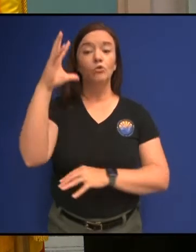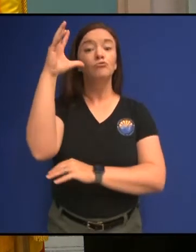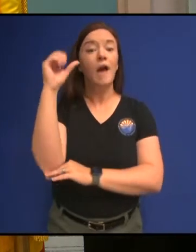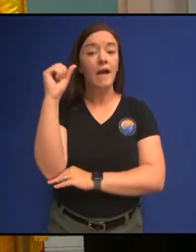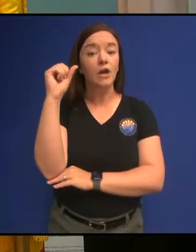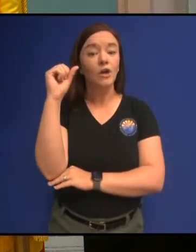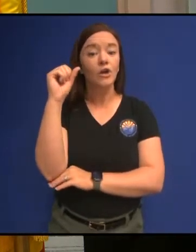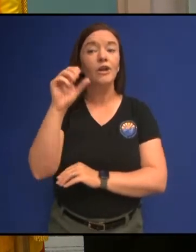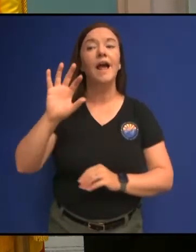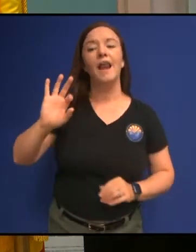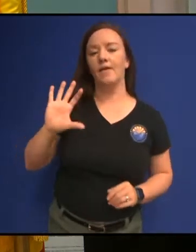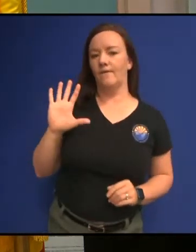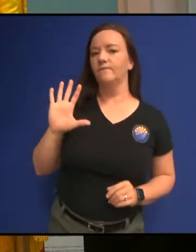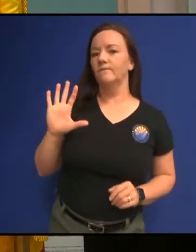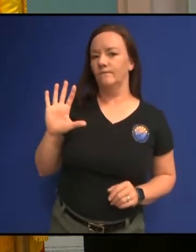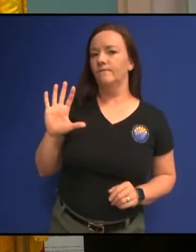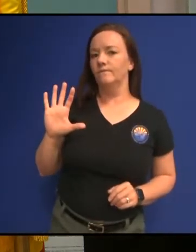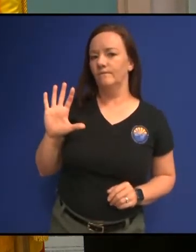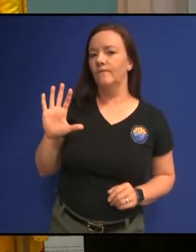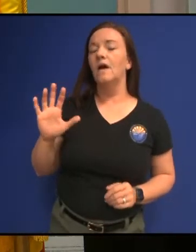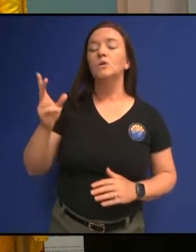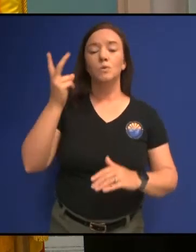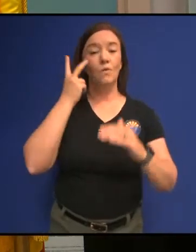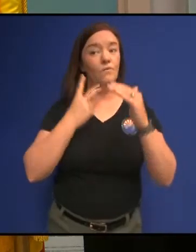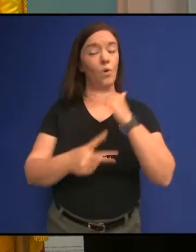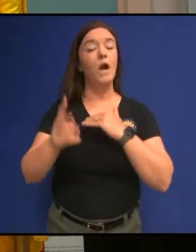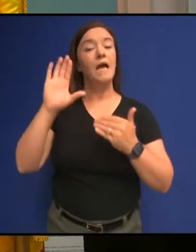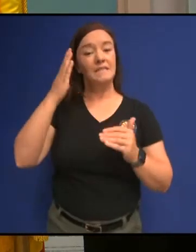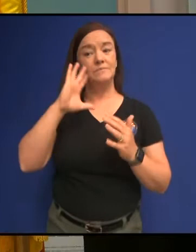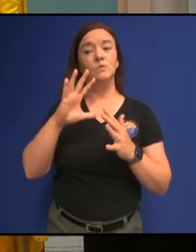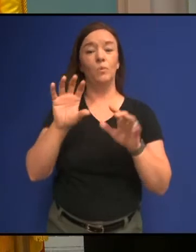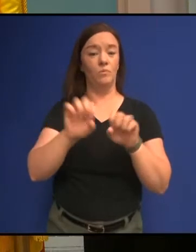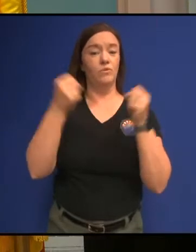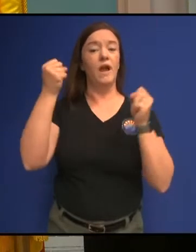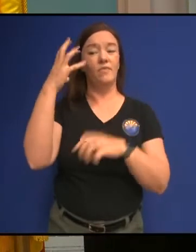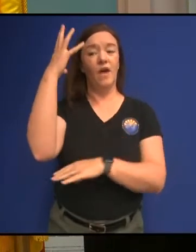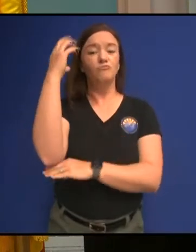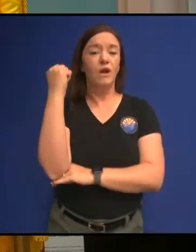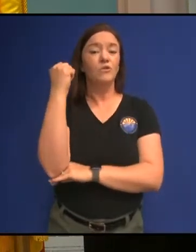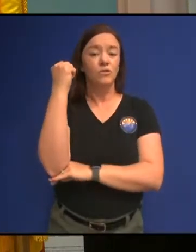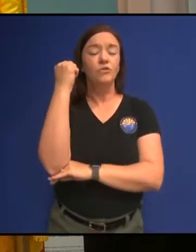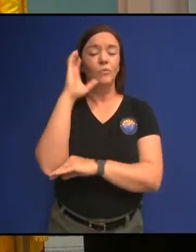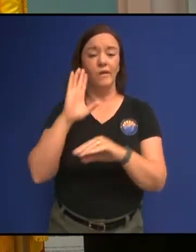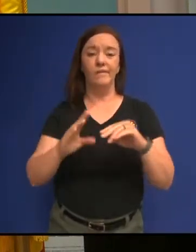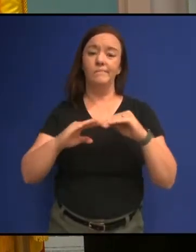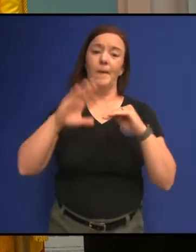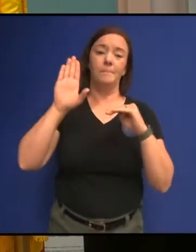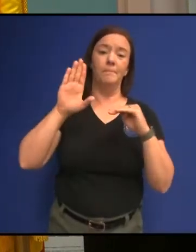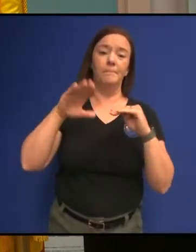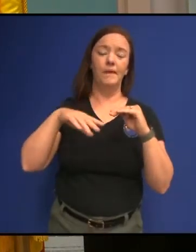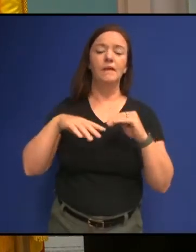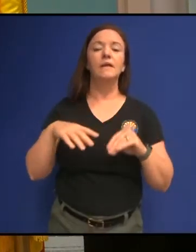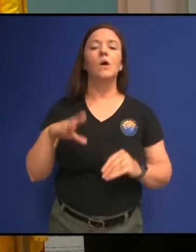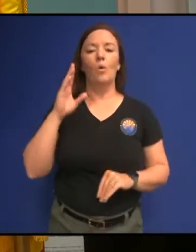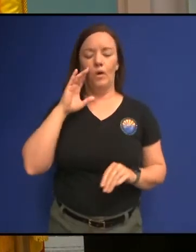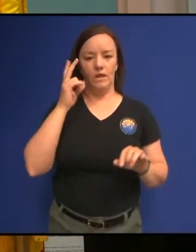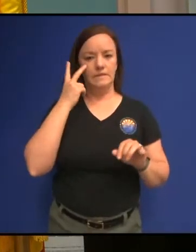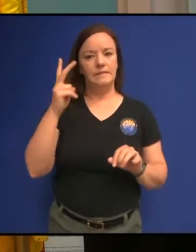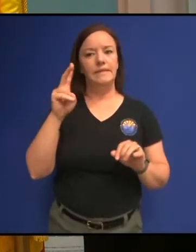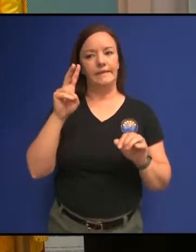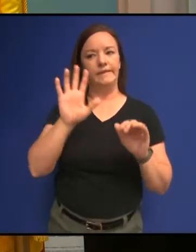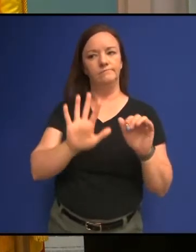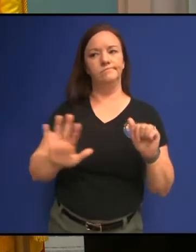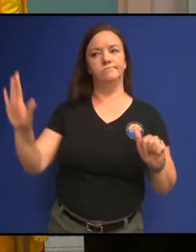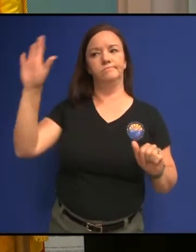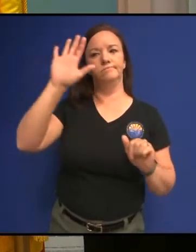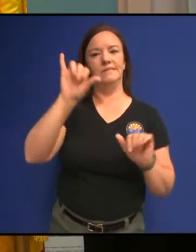today is 95 degrees. So the forecast is to break that record by 2 degrees, and we're going to see a lot of that similar temperatures over the fire